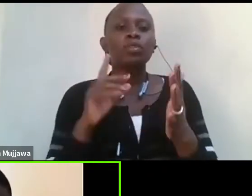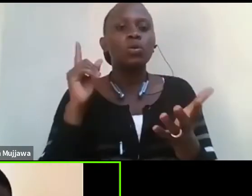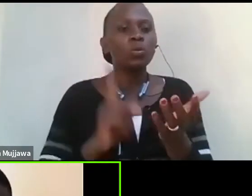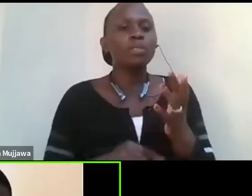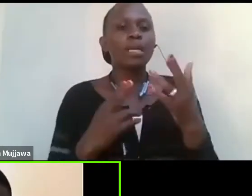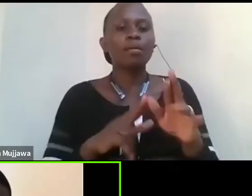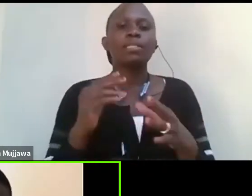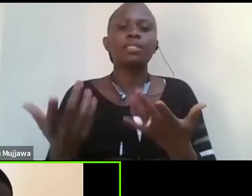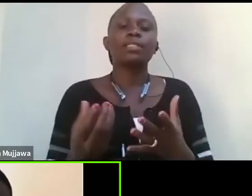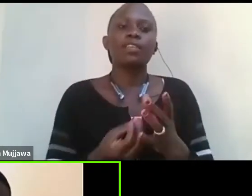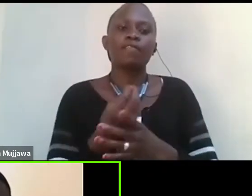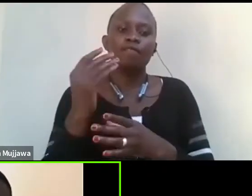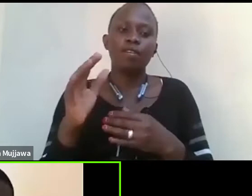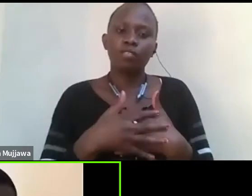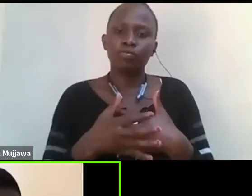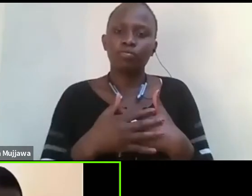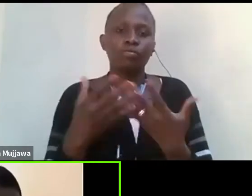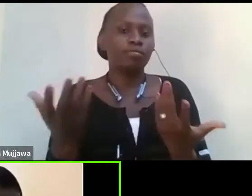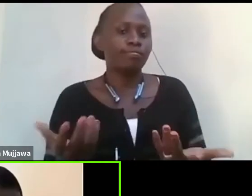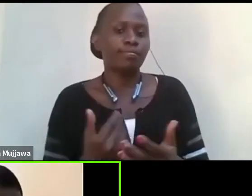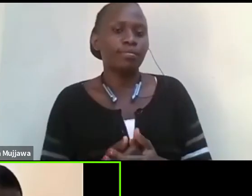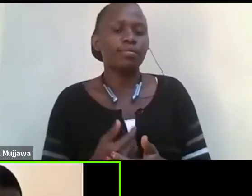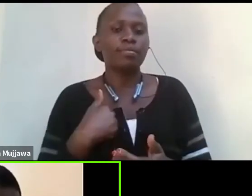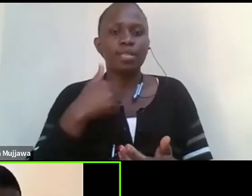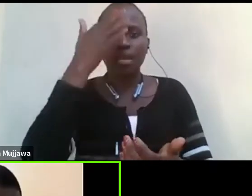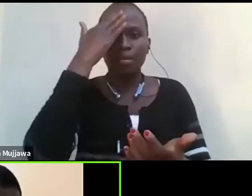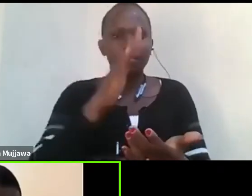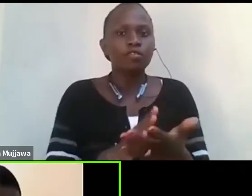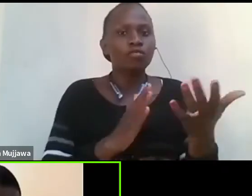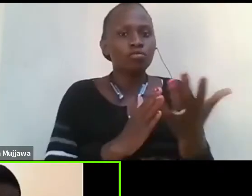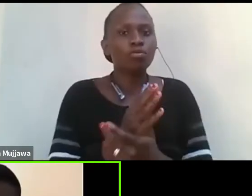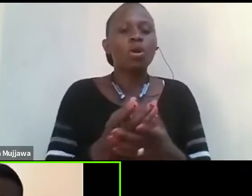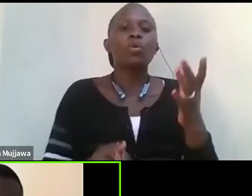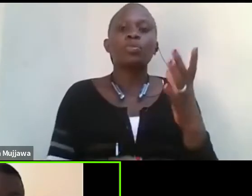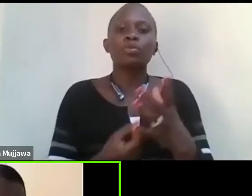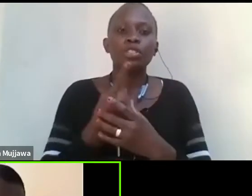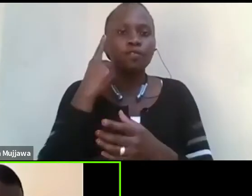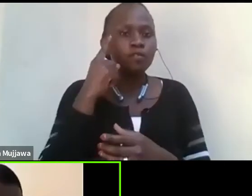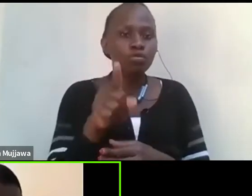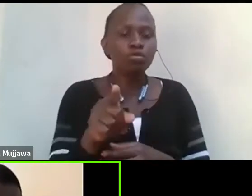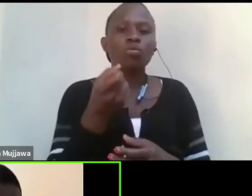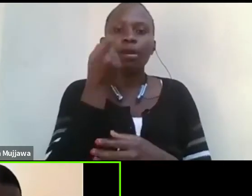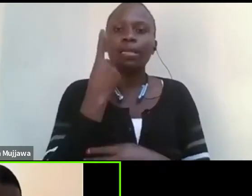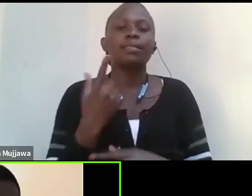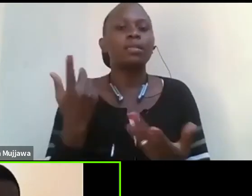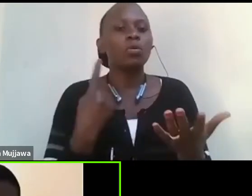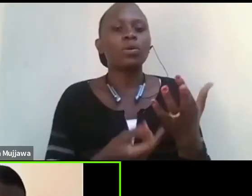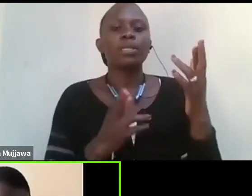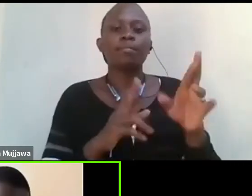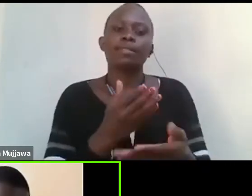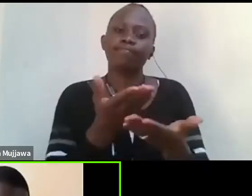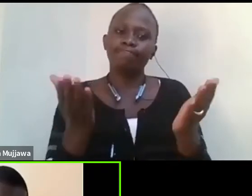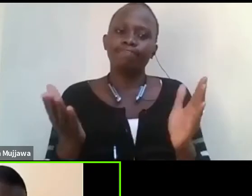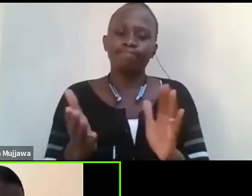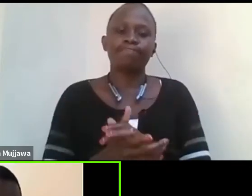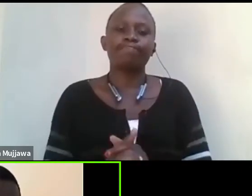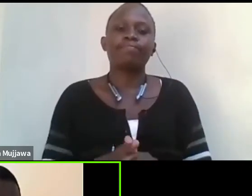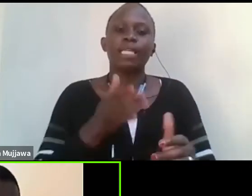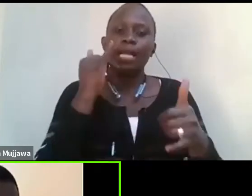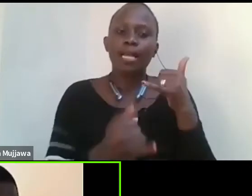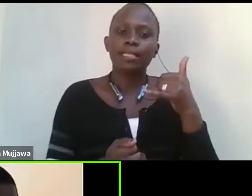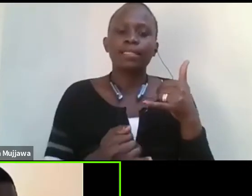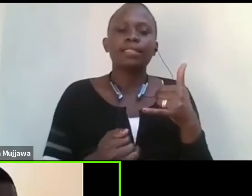factory setting. And I believe that this can be an opportunity for you to understand what is going on in there. Then lastly, get